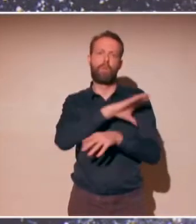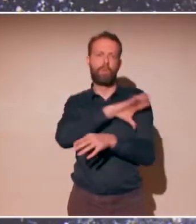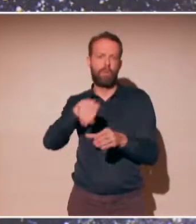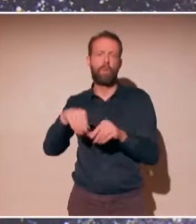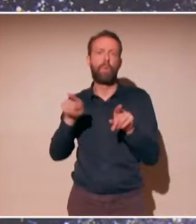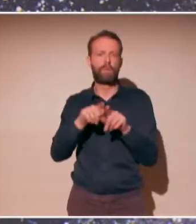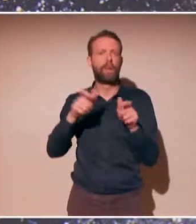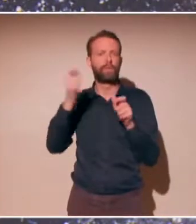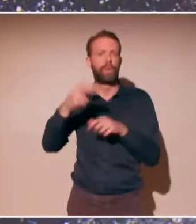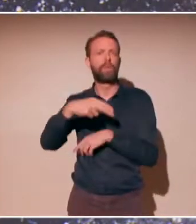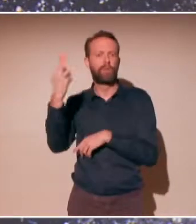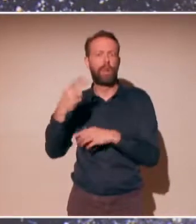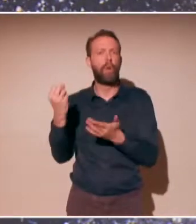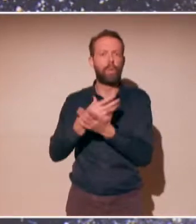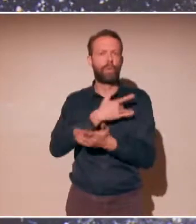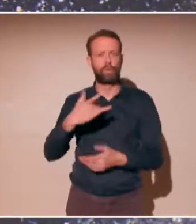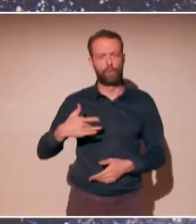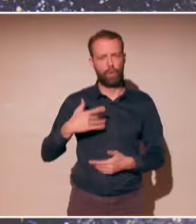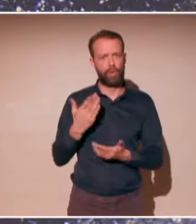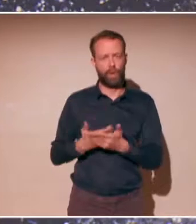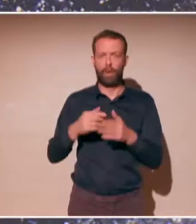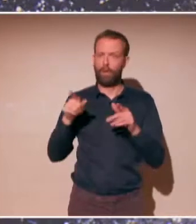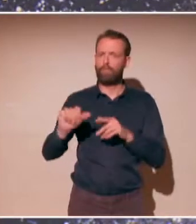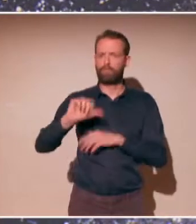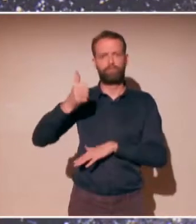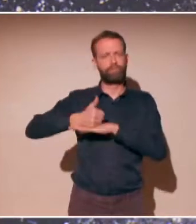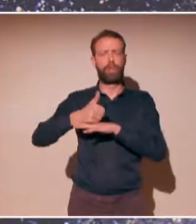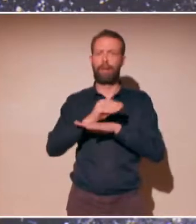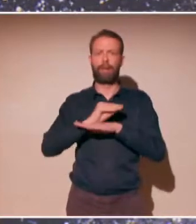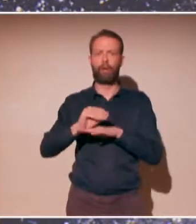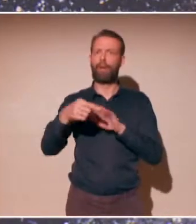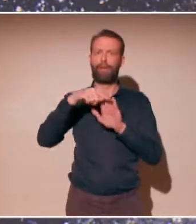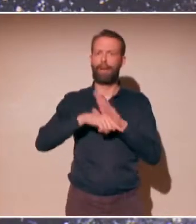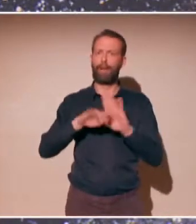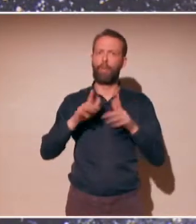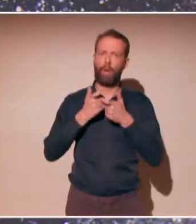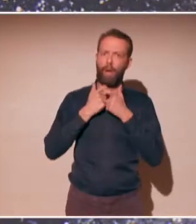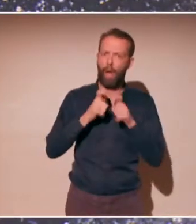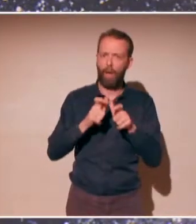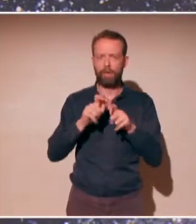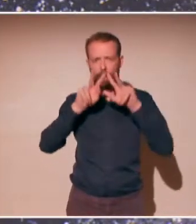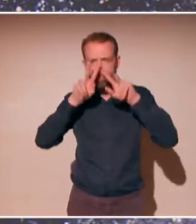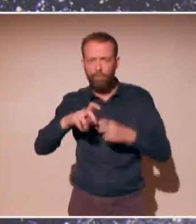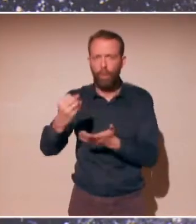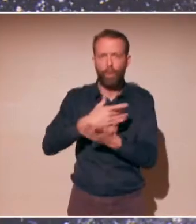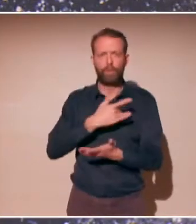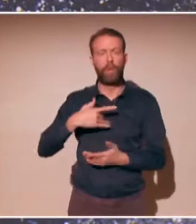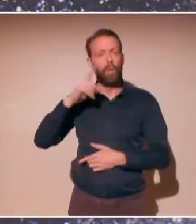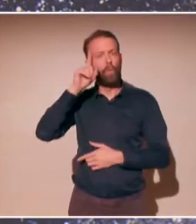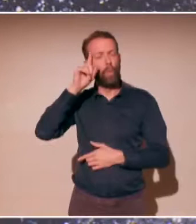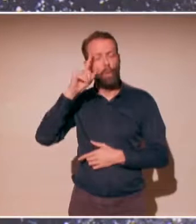CNRS, INSERM as well, and the Medical Data Center will continue to be a